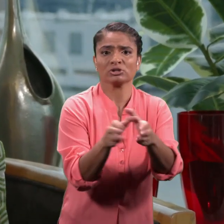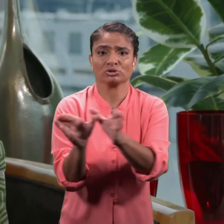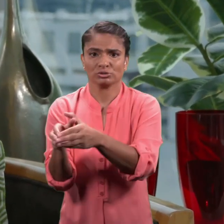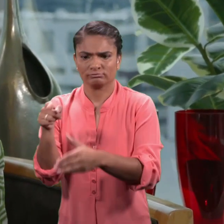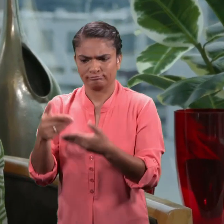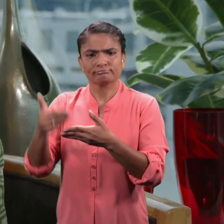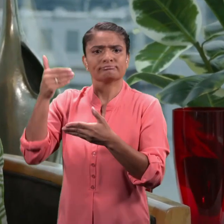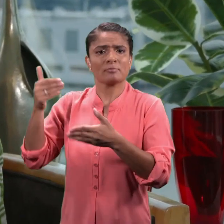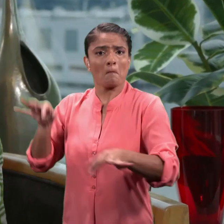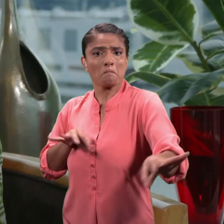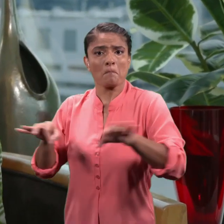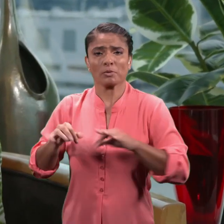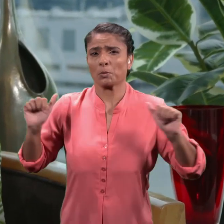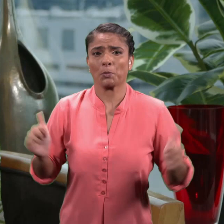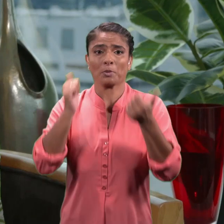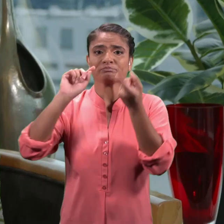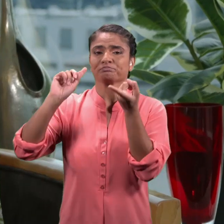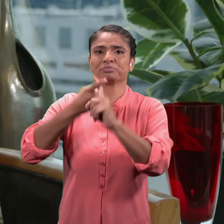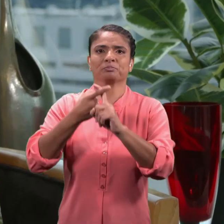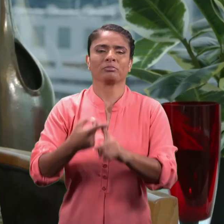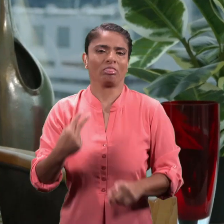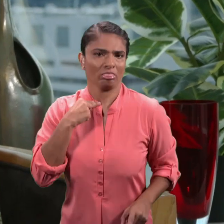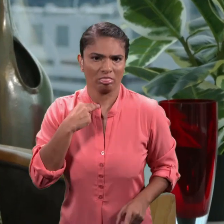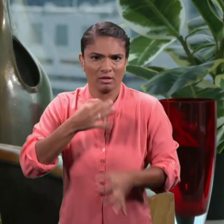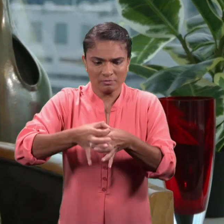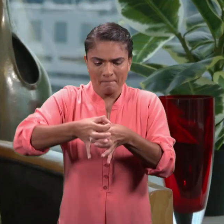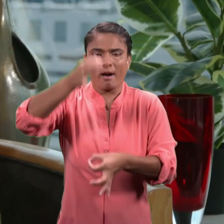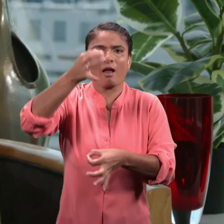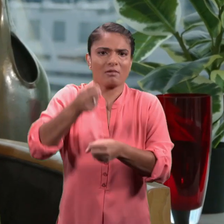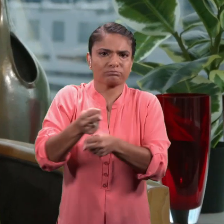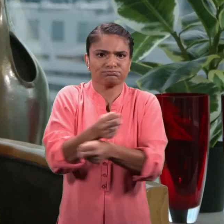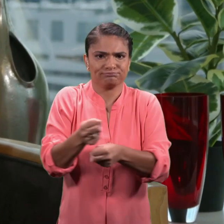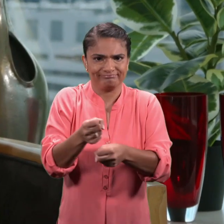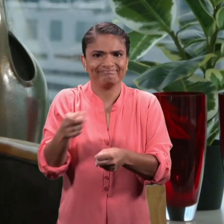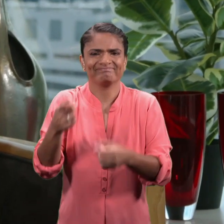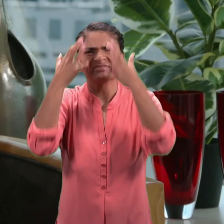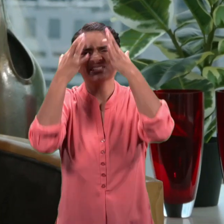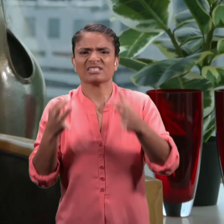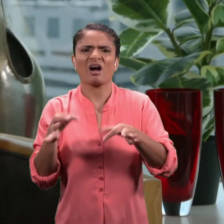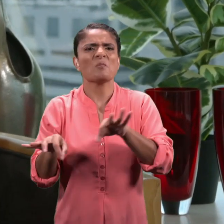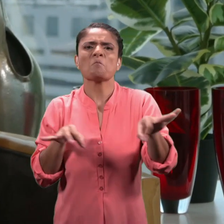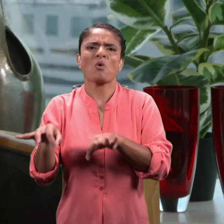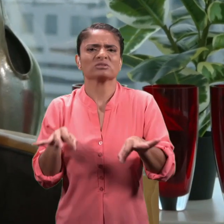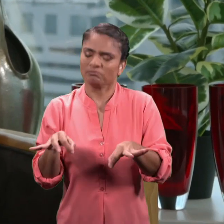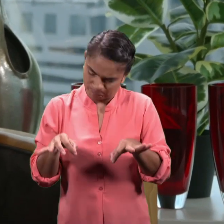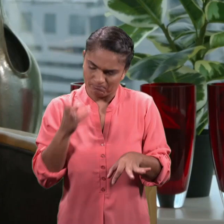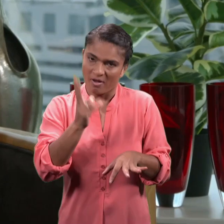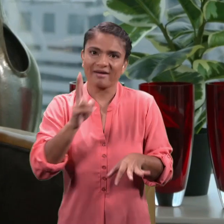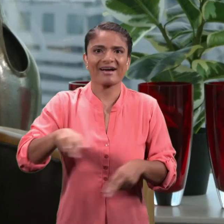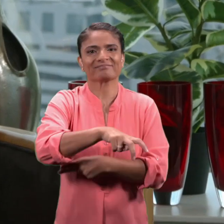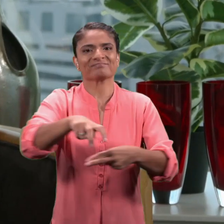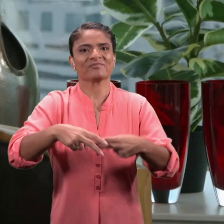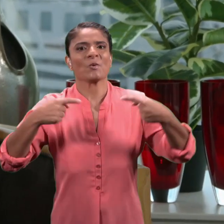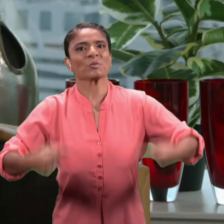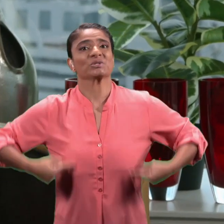modelagentskappe. Mariska was 'n model voor haar ongeluk wat 'n beseerde ruggraat tot gevolg gehad het en het besluit om weer as 'n rolstoelgebruiker te